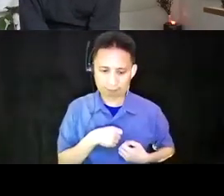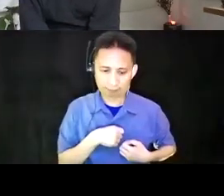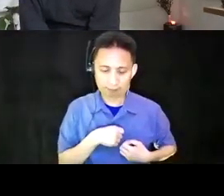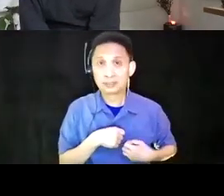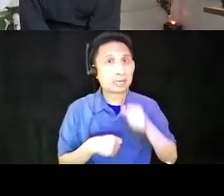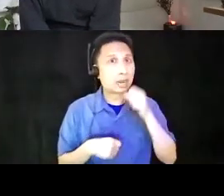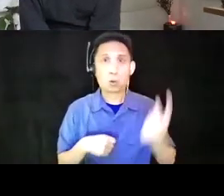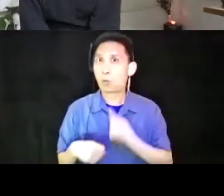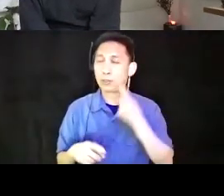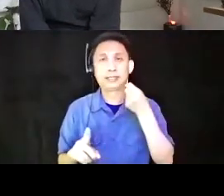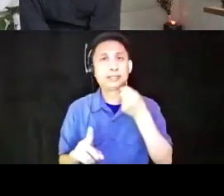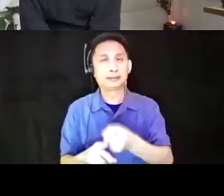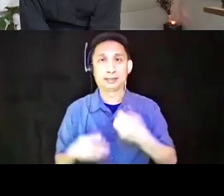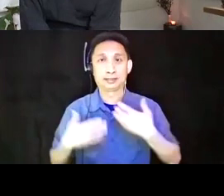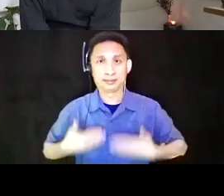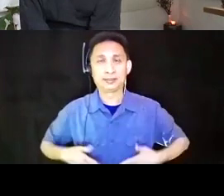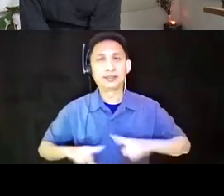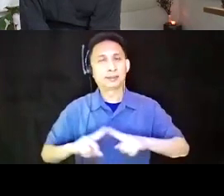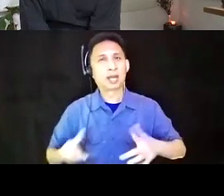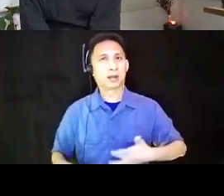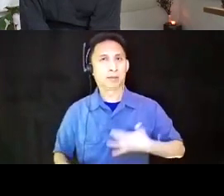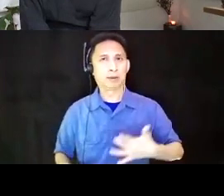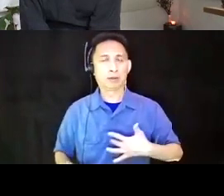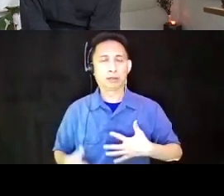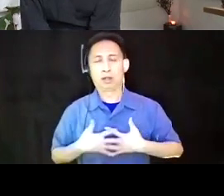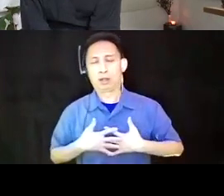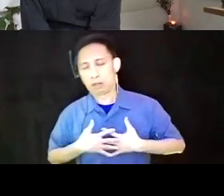physically, but also emotionally. And so sharing part of this